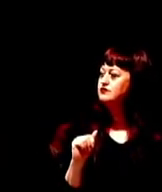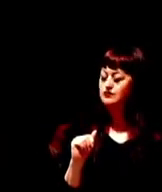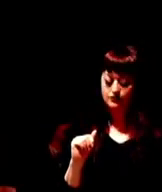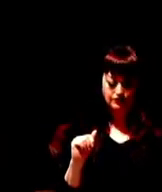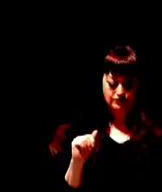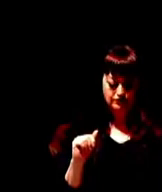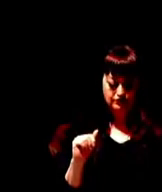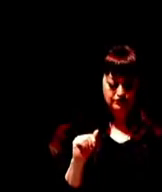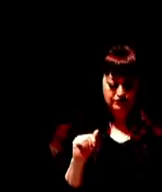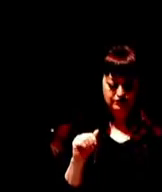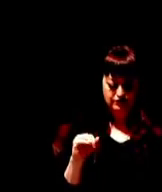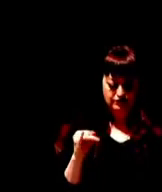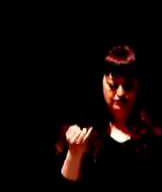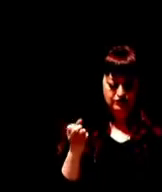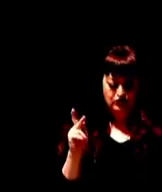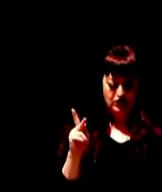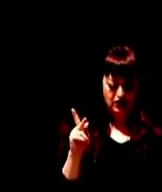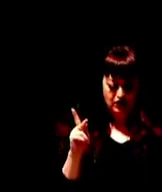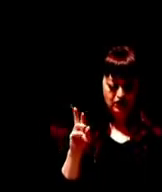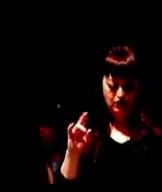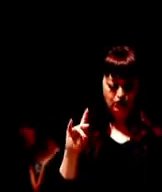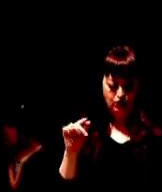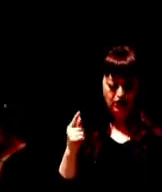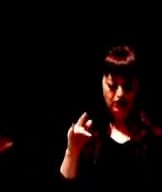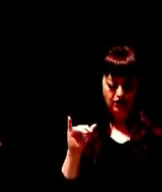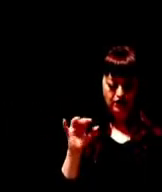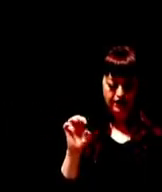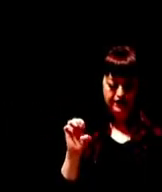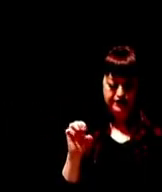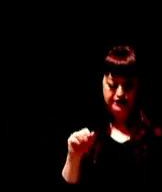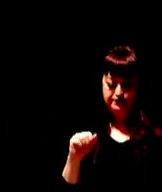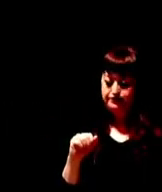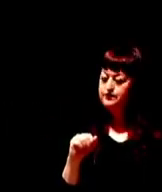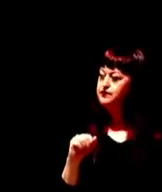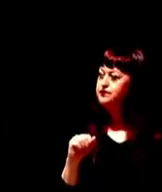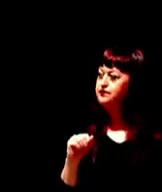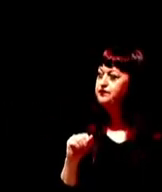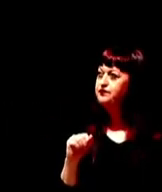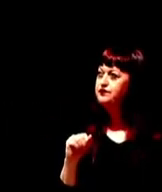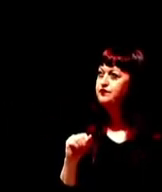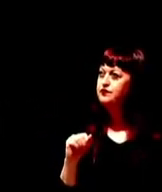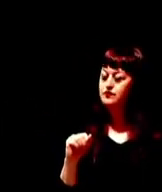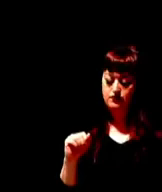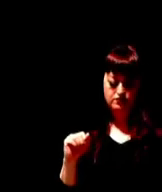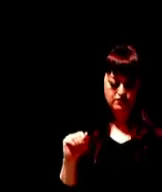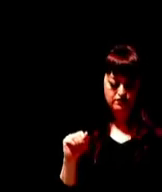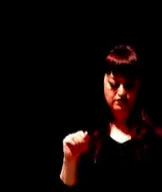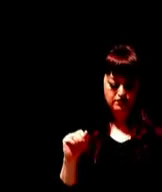Jack Kringley.